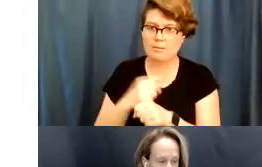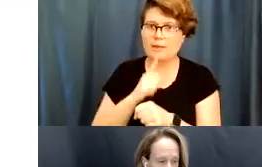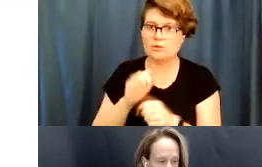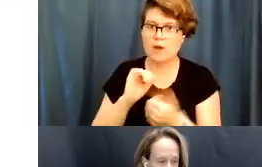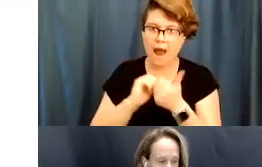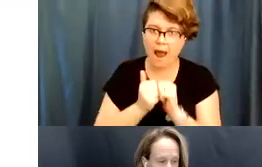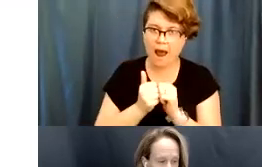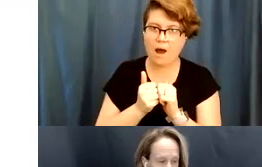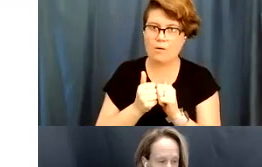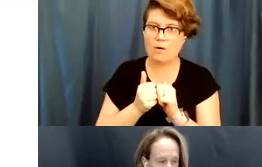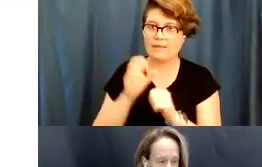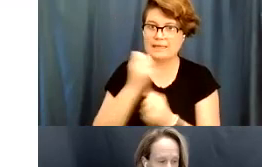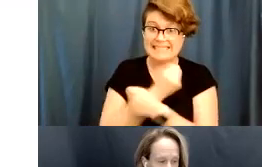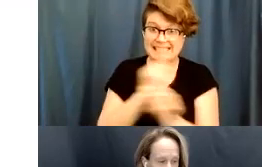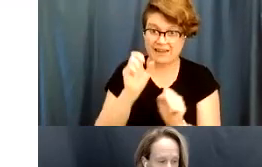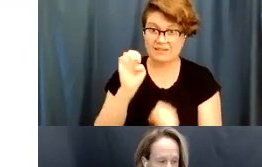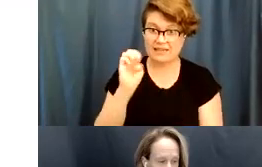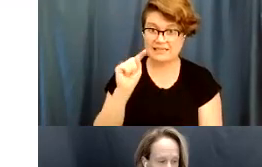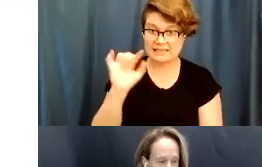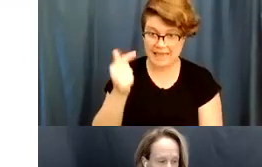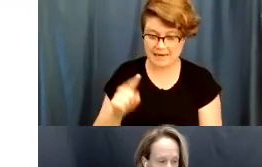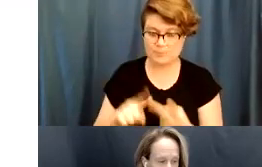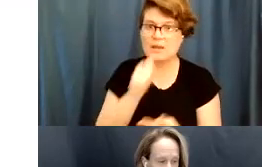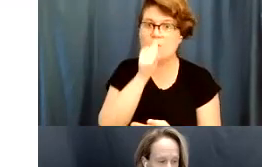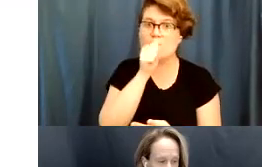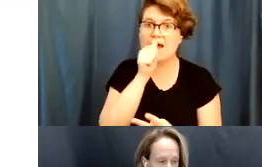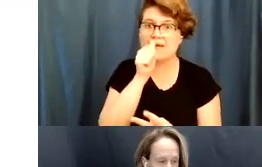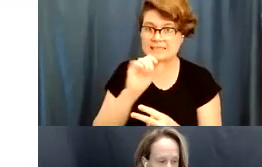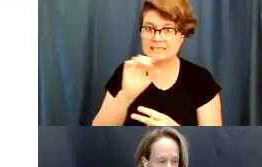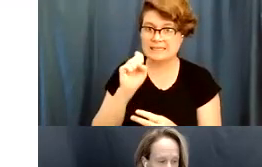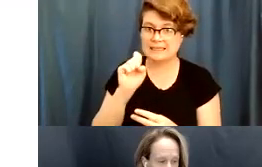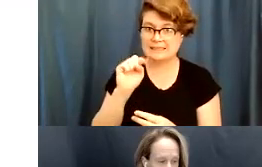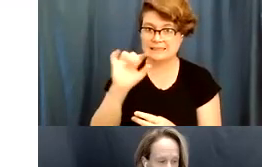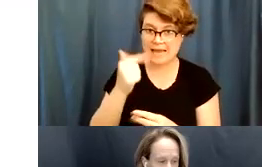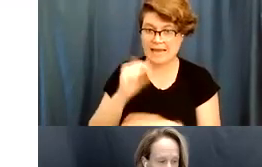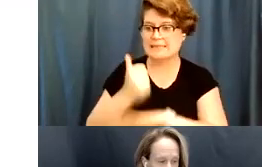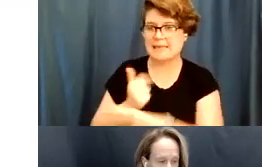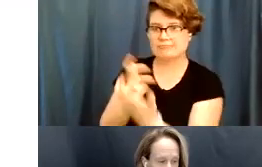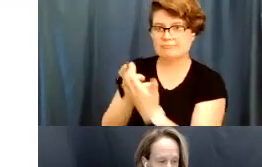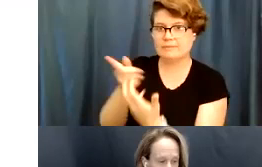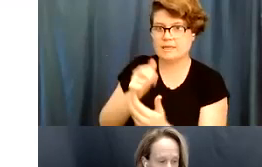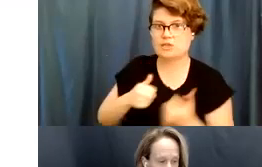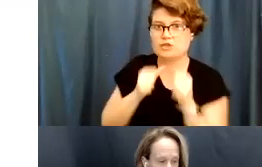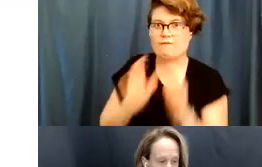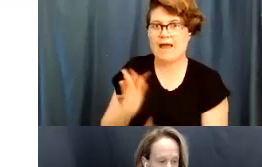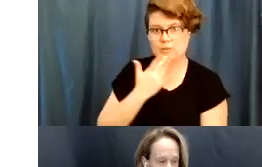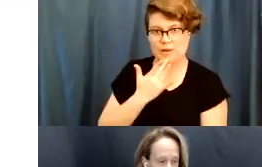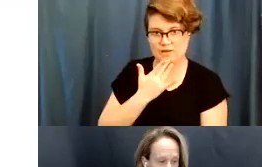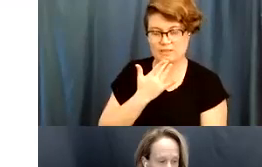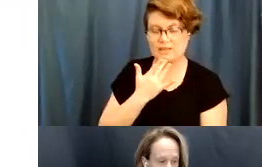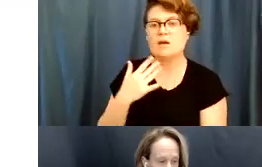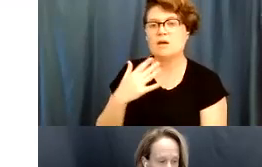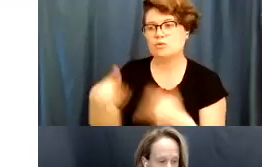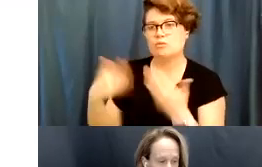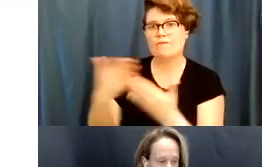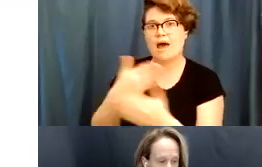safety settings and the privacy settings are to their liking and will offer the most safety for the